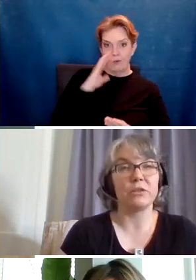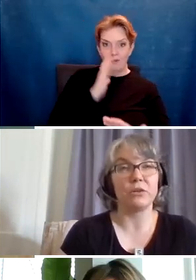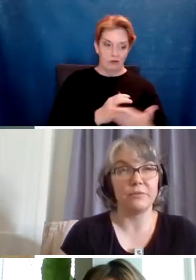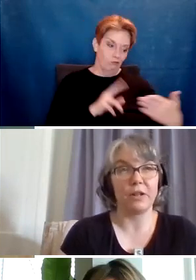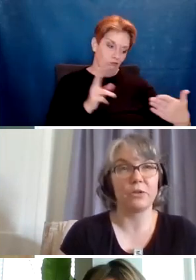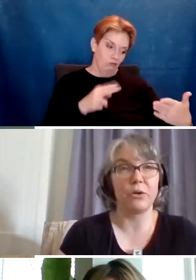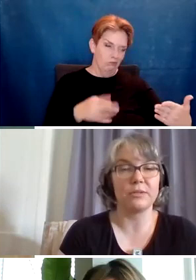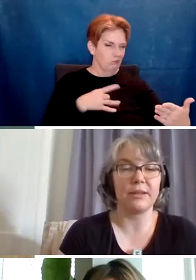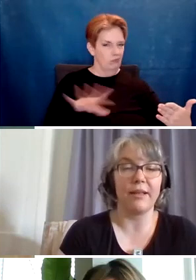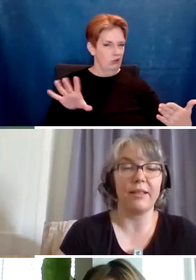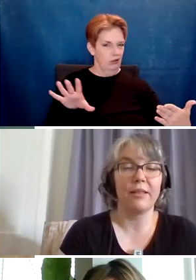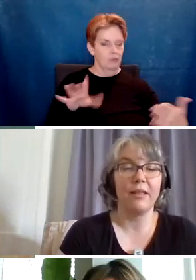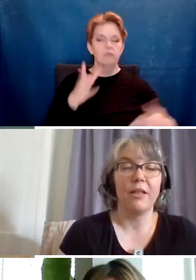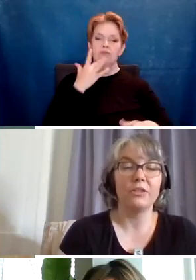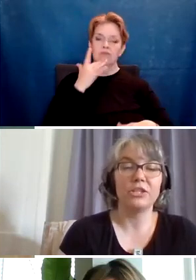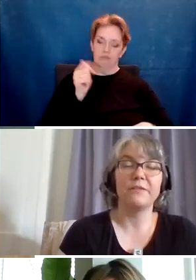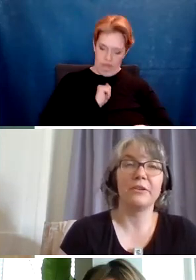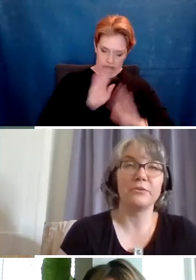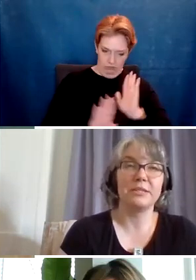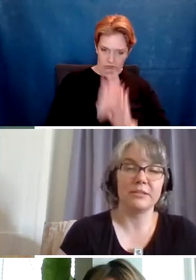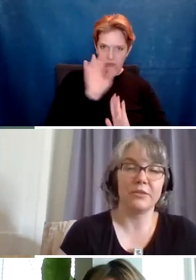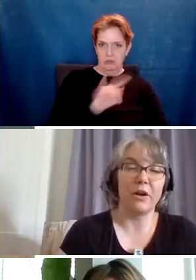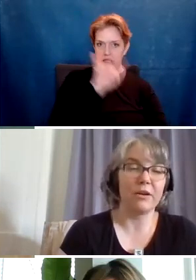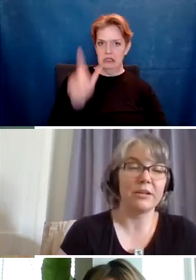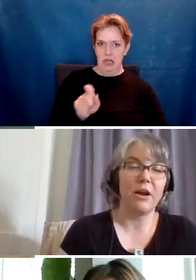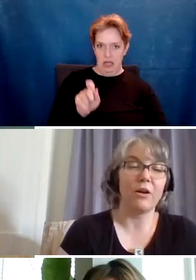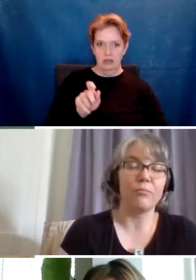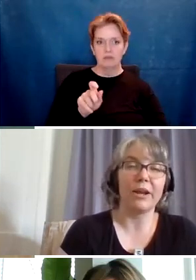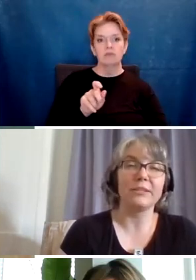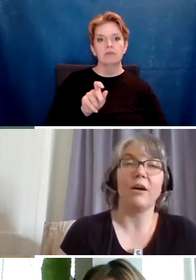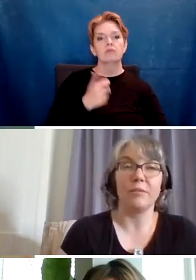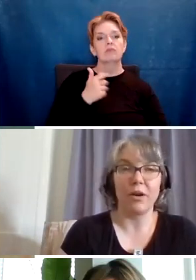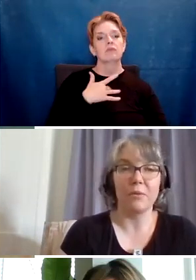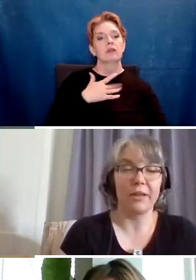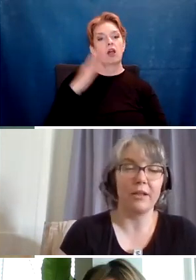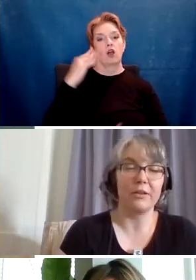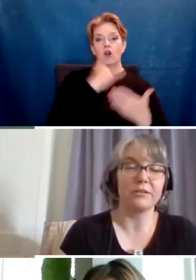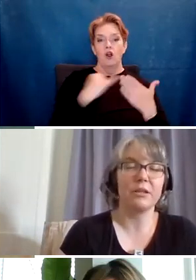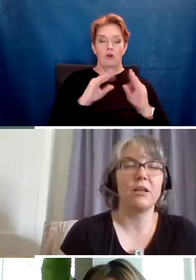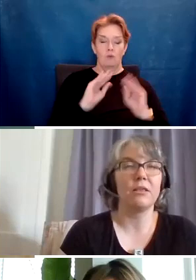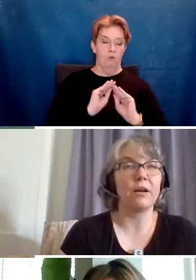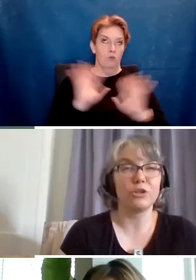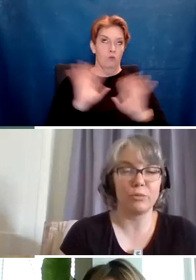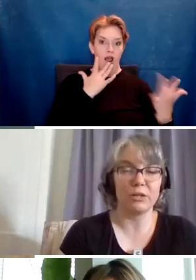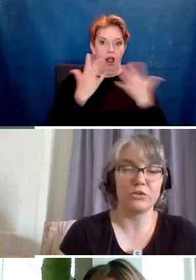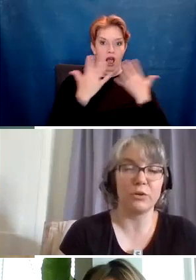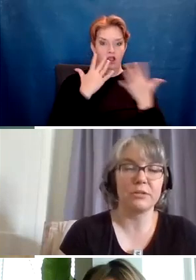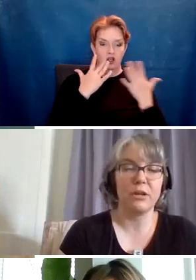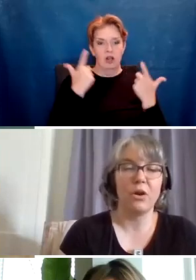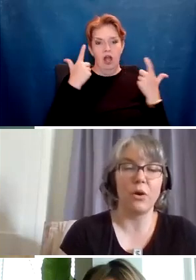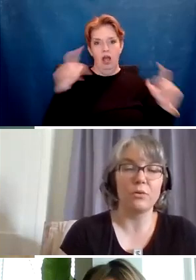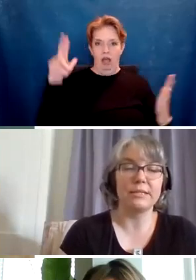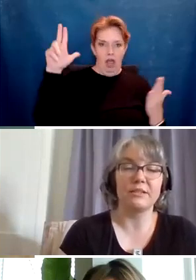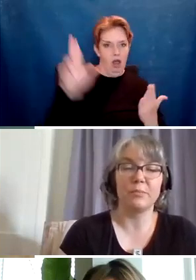self-taught painter who developed her own style. The chief characteristics of her art are bright, often primary colors, large